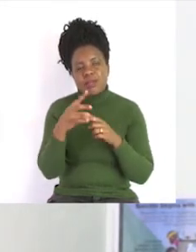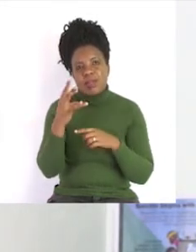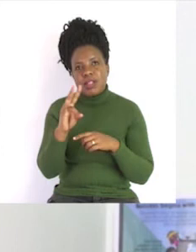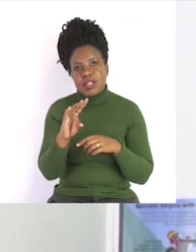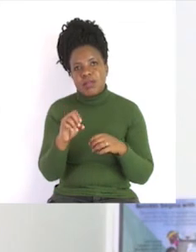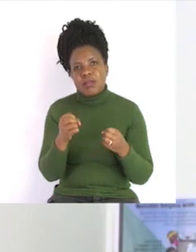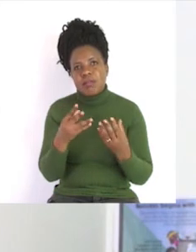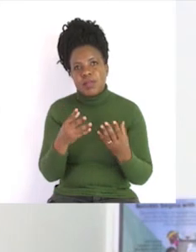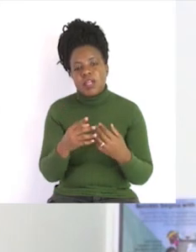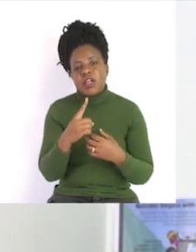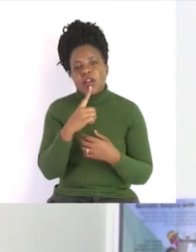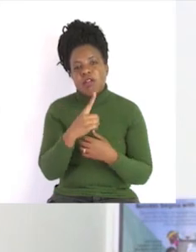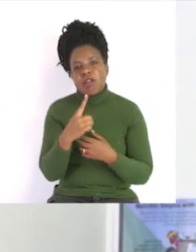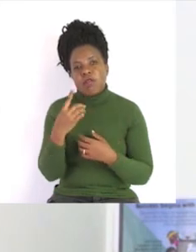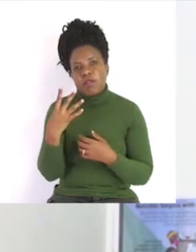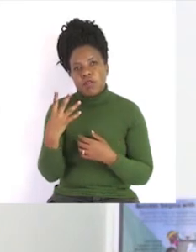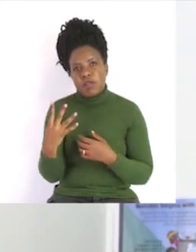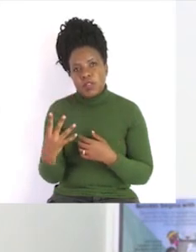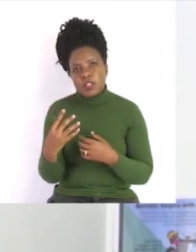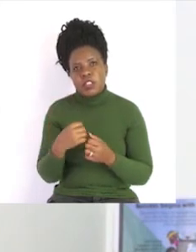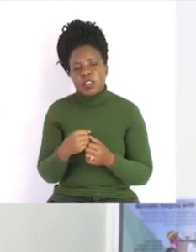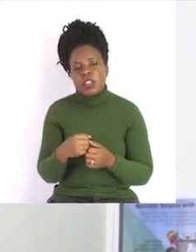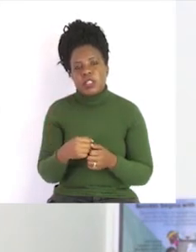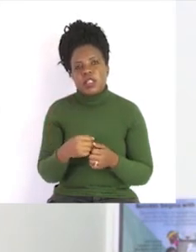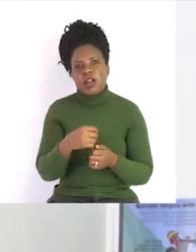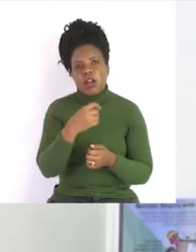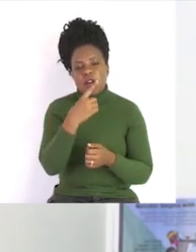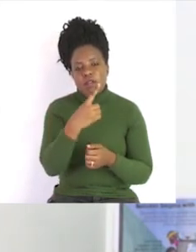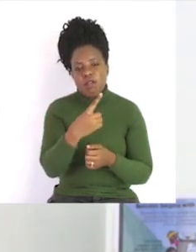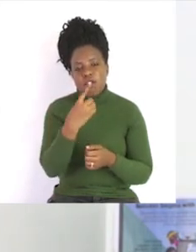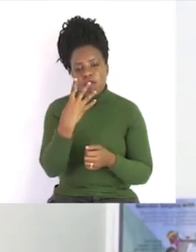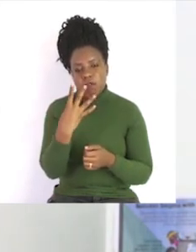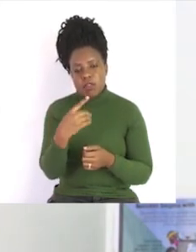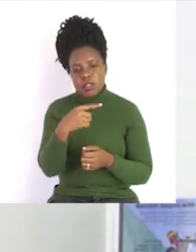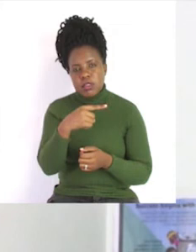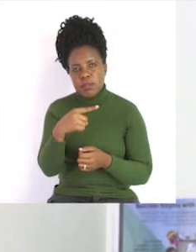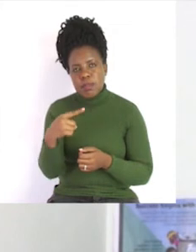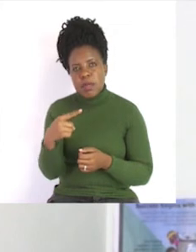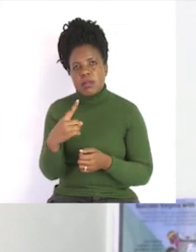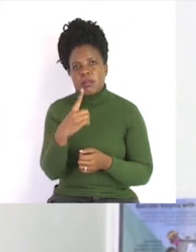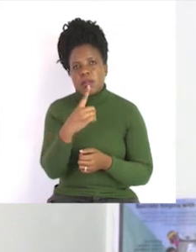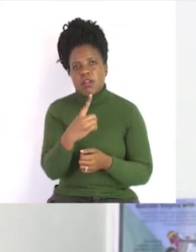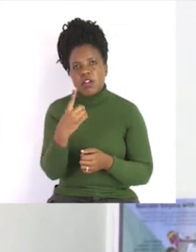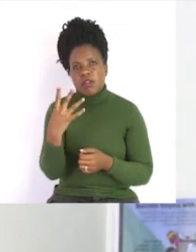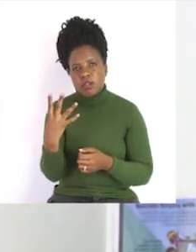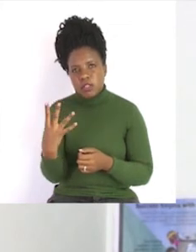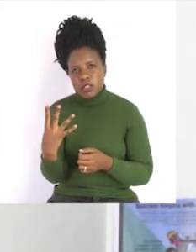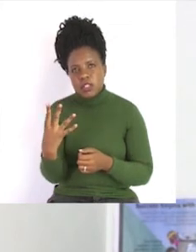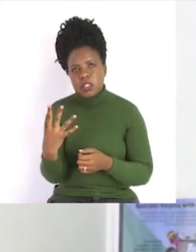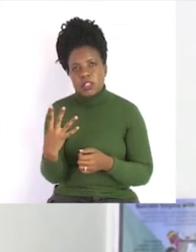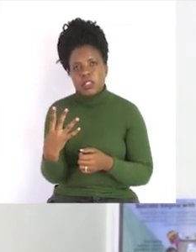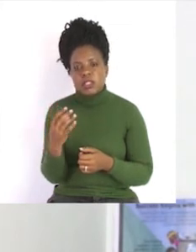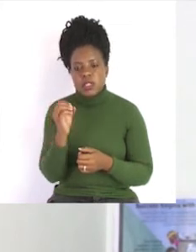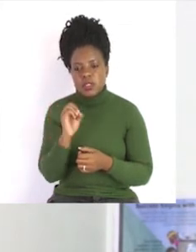14. I will then say 14 minus